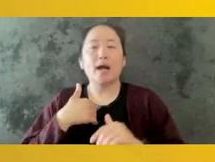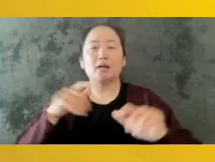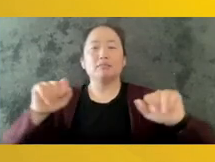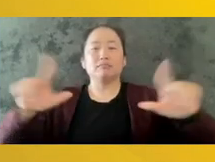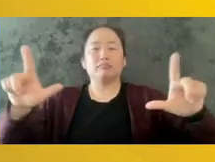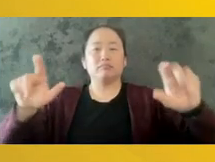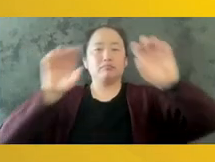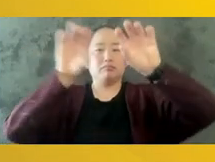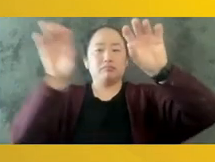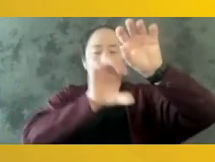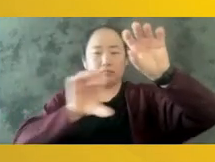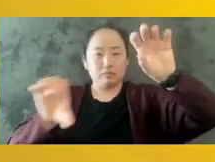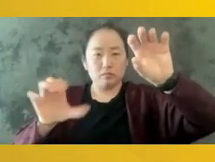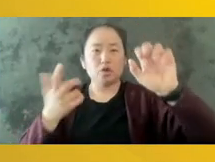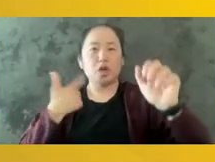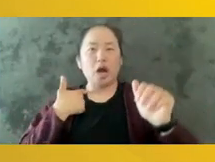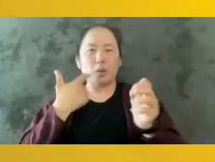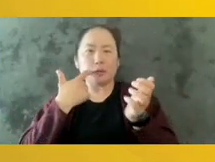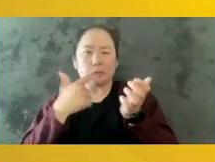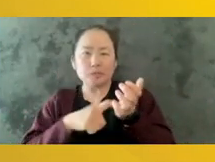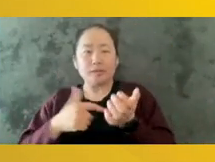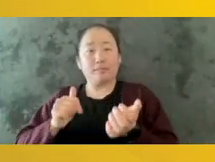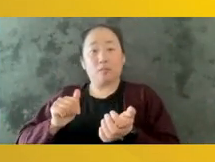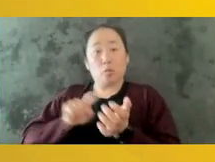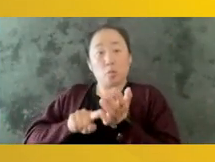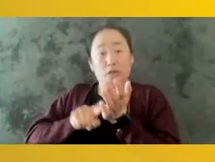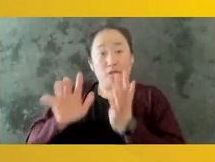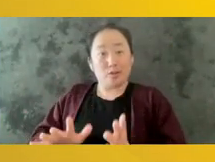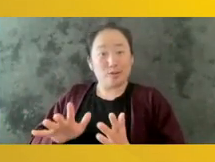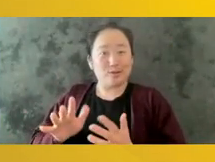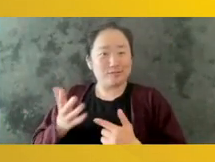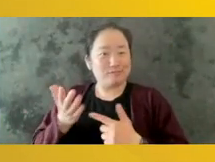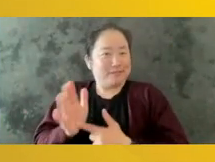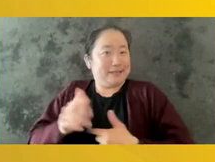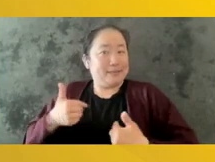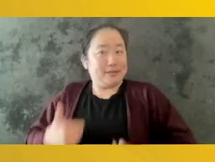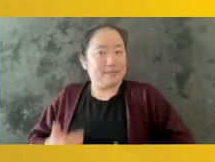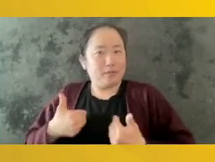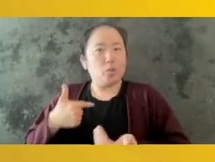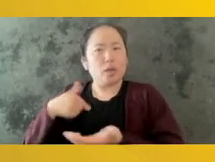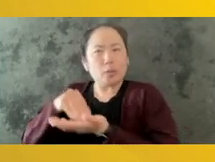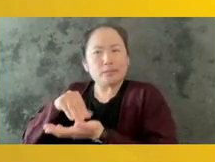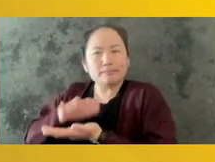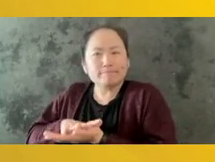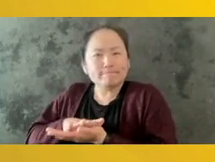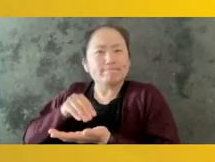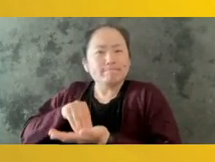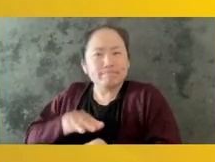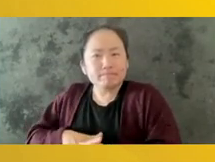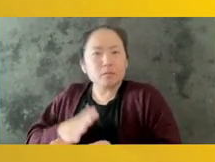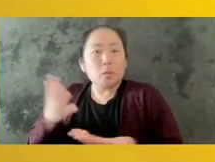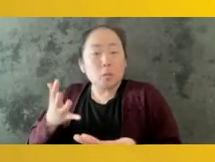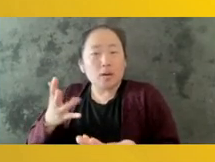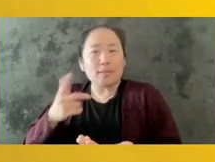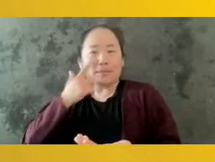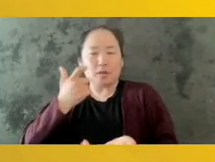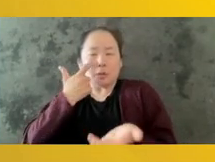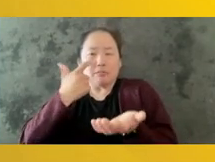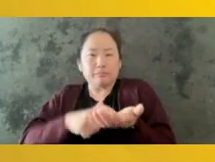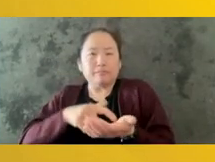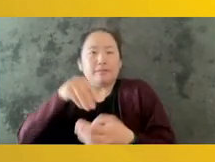myself would also document in an attempt to determine what may have caused these injuries observed in each of the